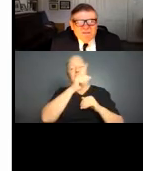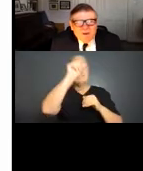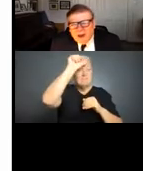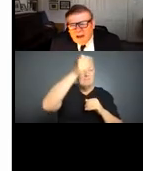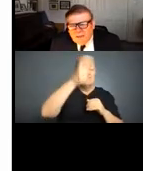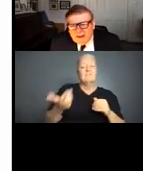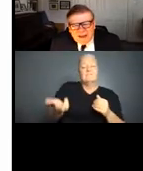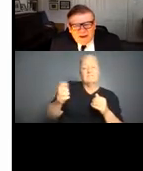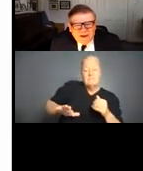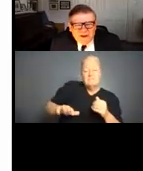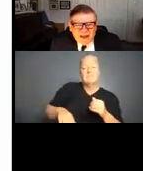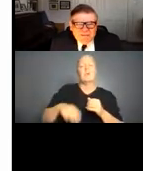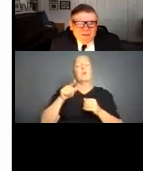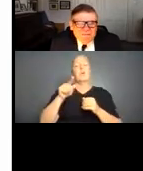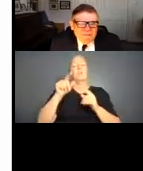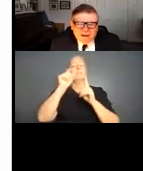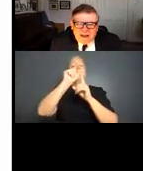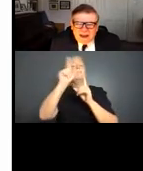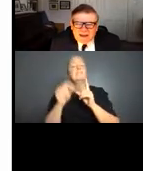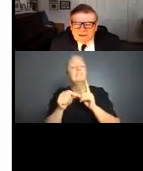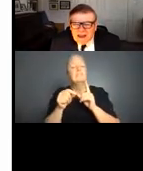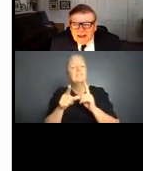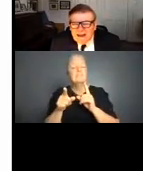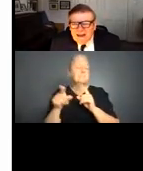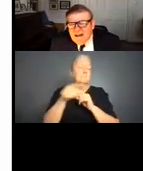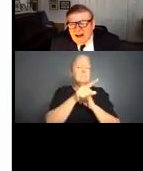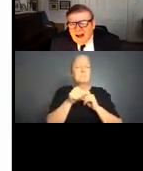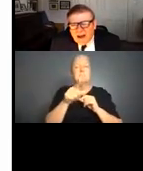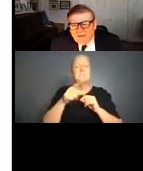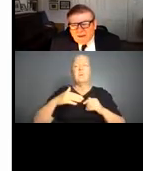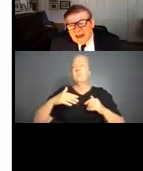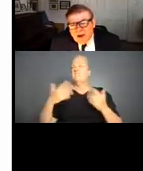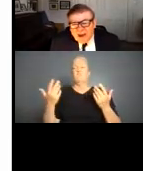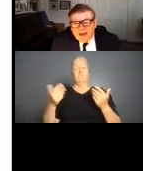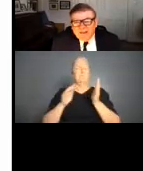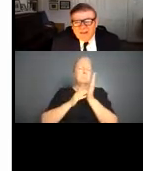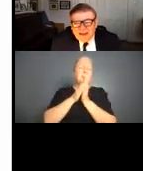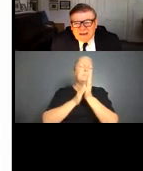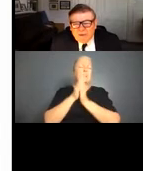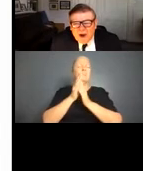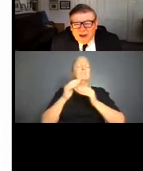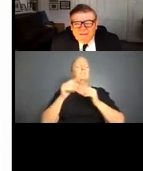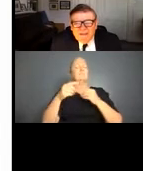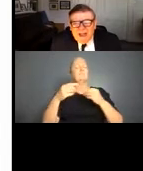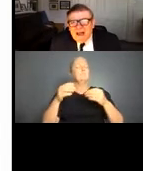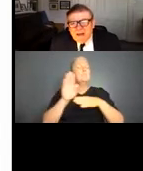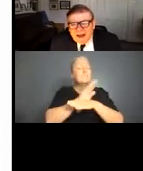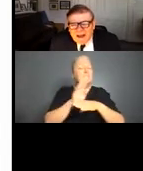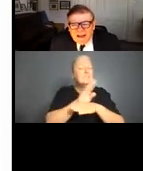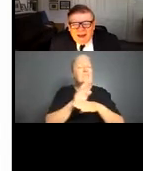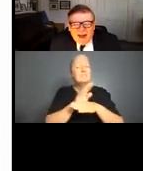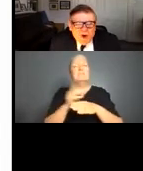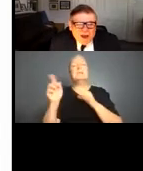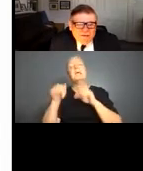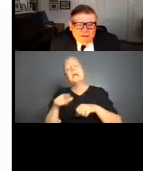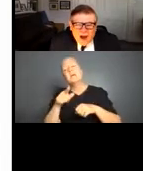but the smaller companies did not do this, but the big multinationals did go for teleworking, flexible working, paid